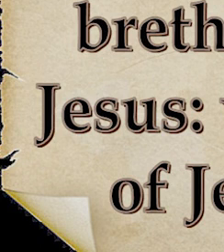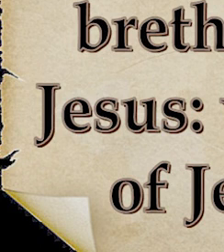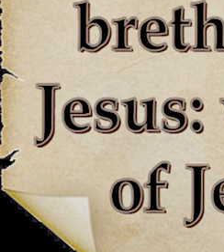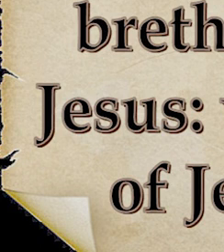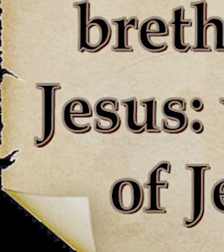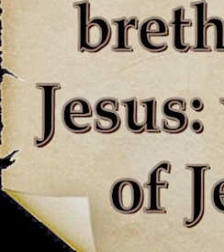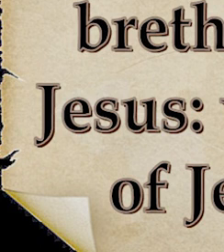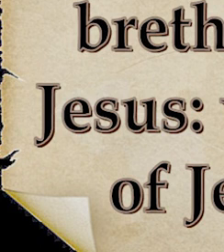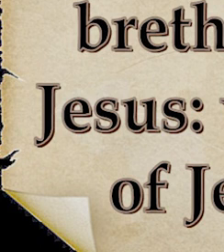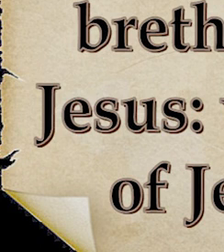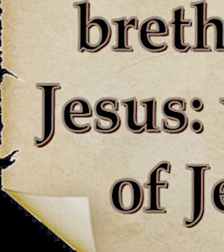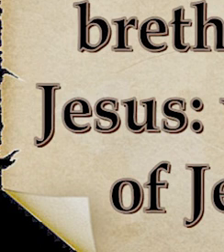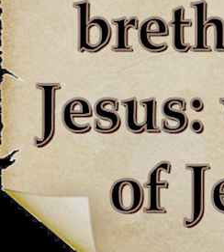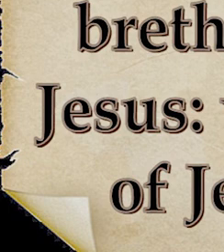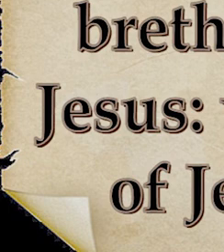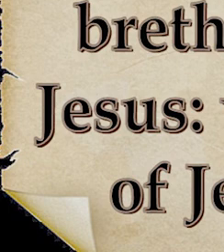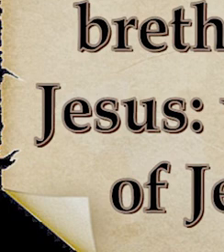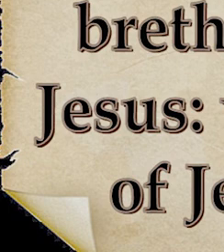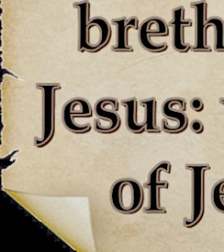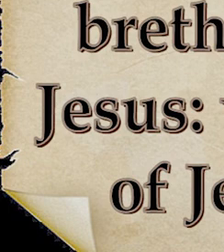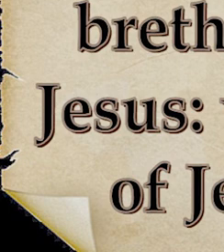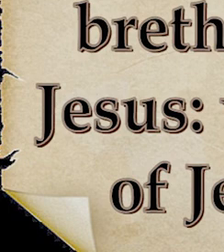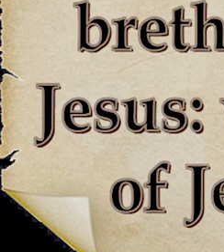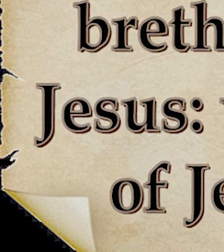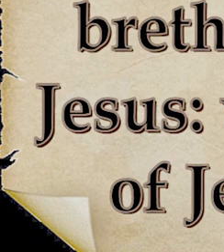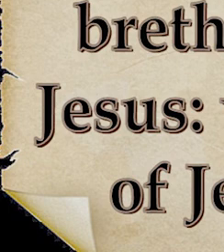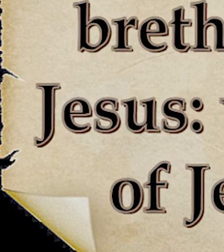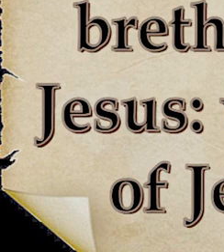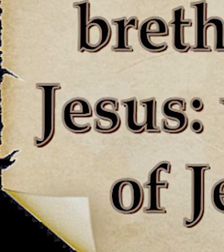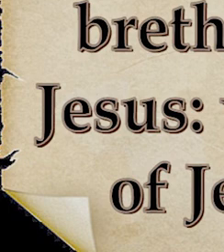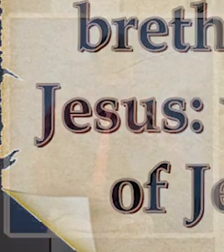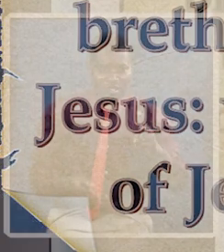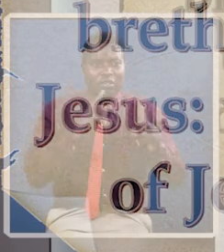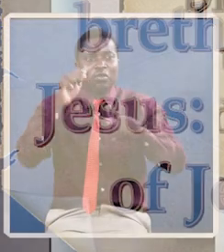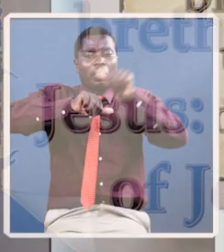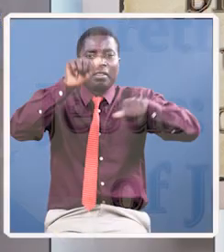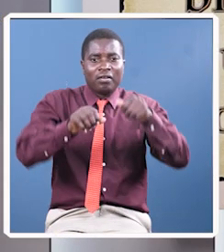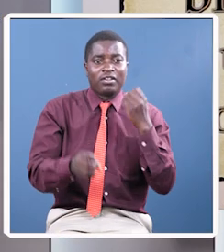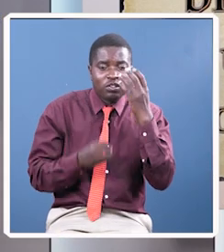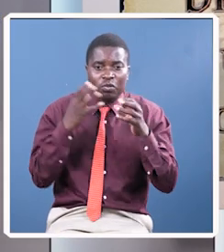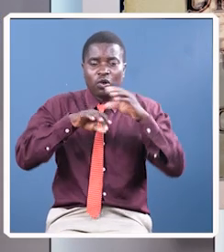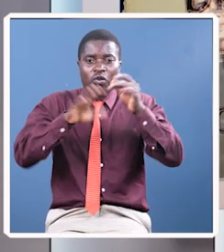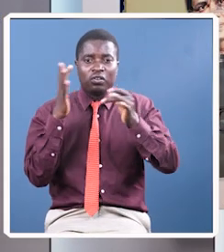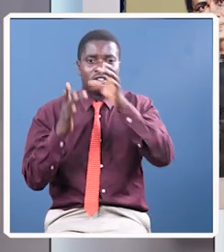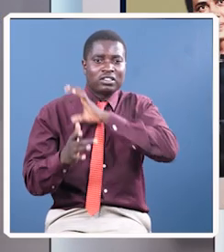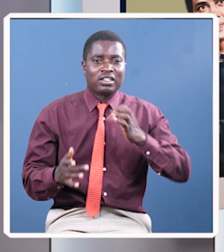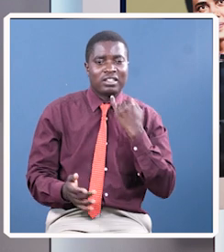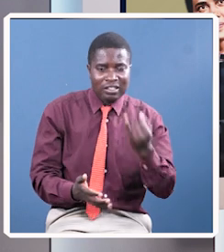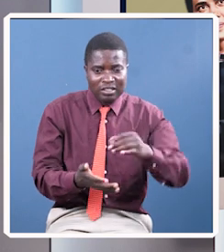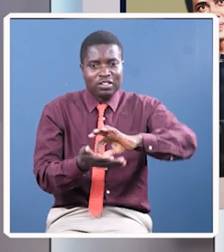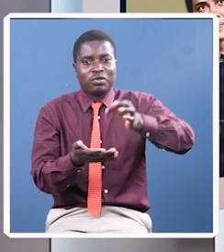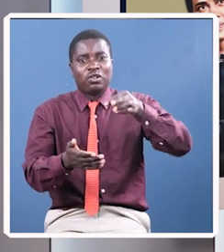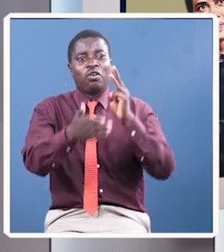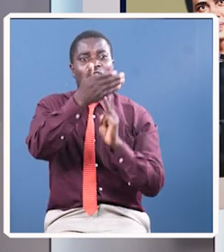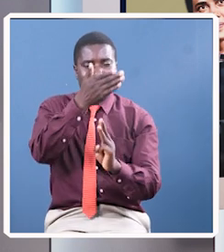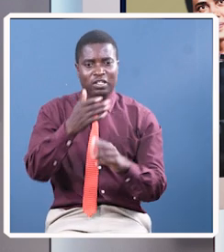iye the testimony of Jesus is the spirit of prophecy. Word rekuti the